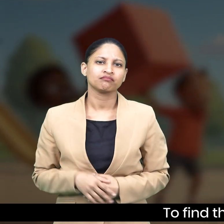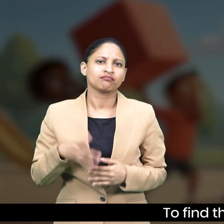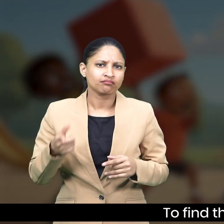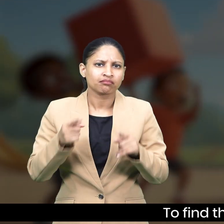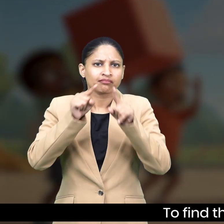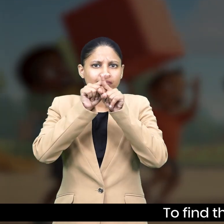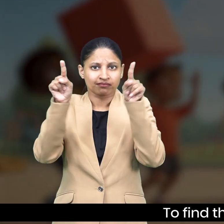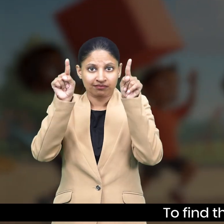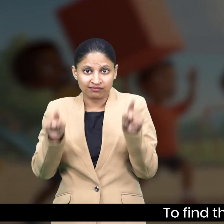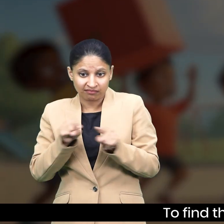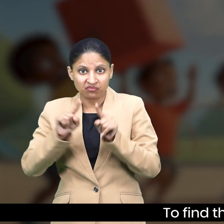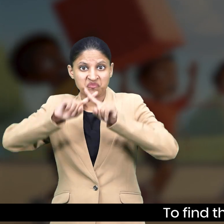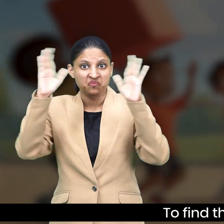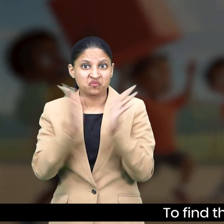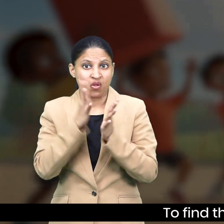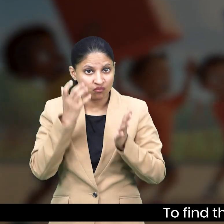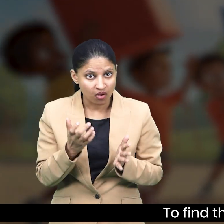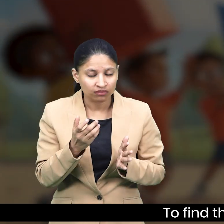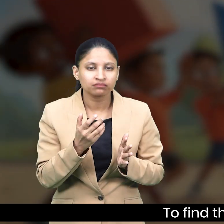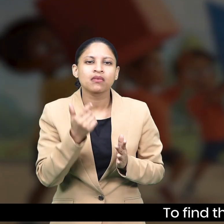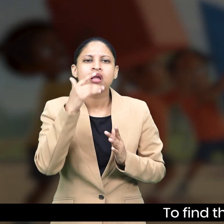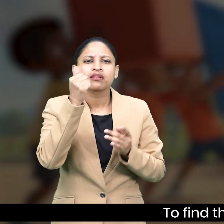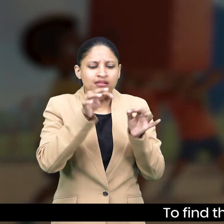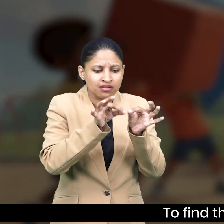To find the perimeter of a square,